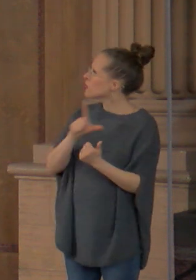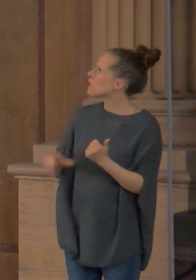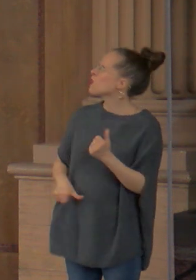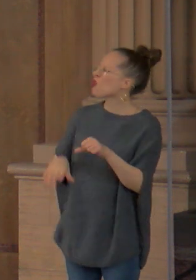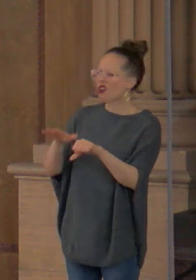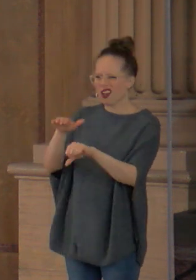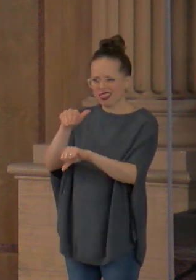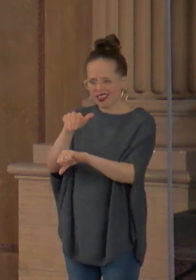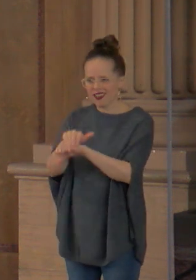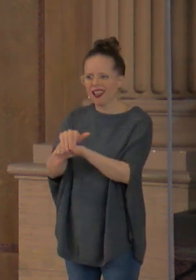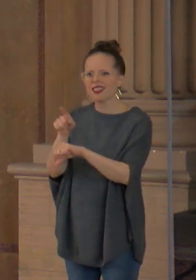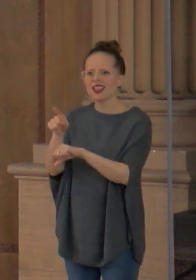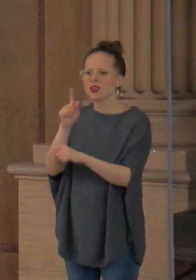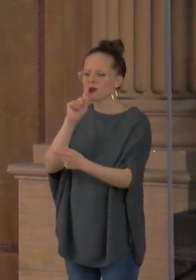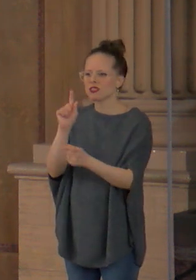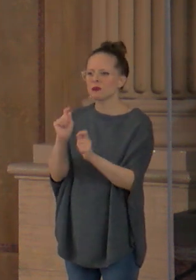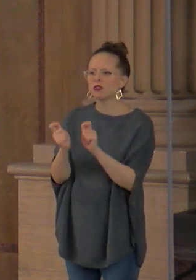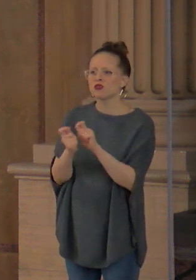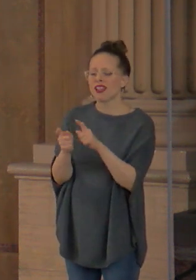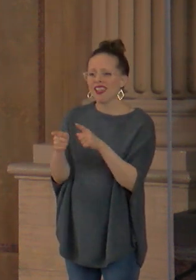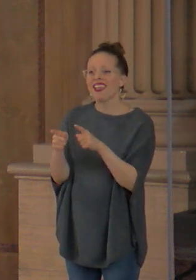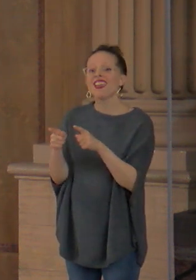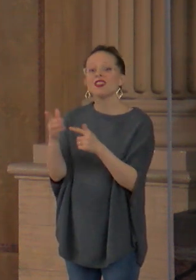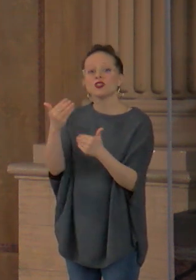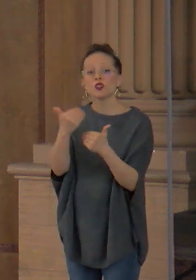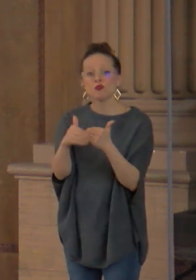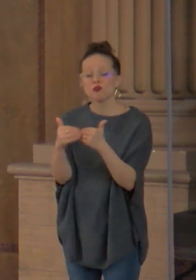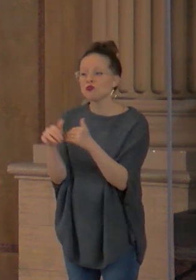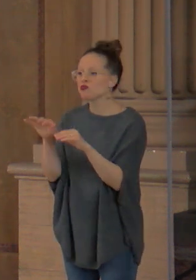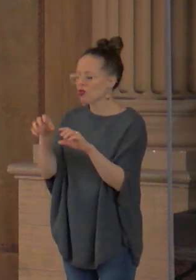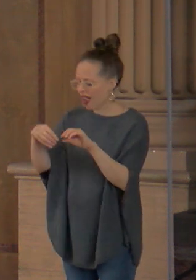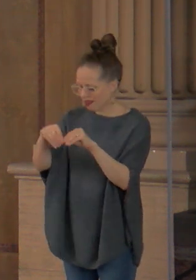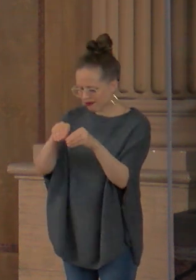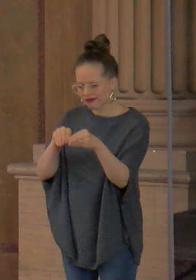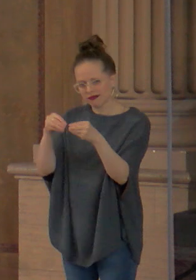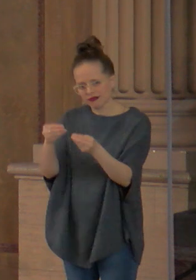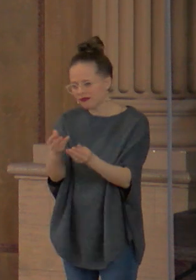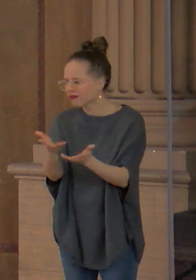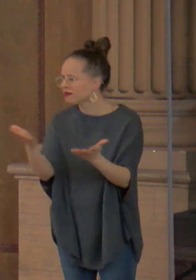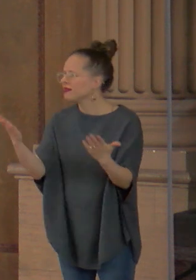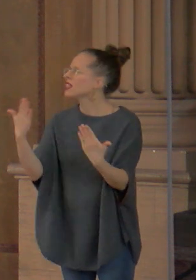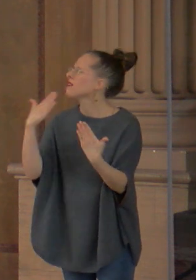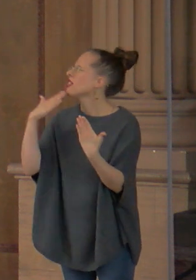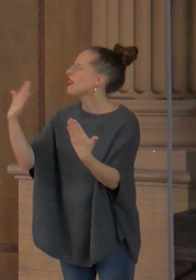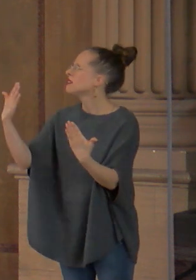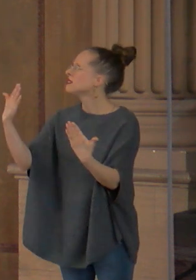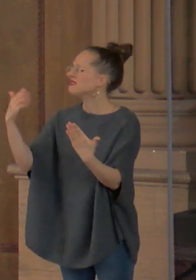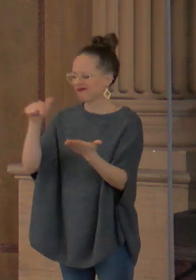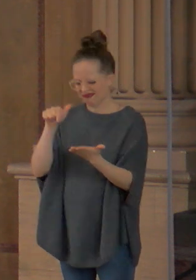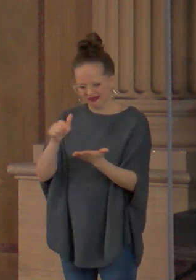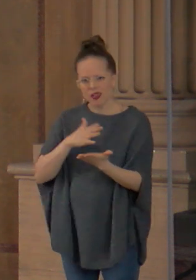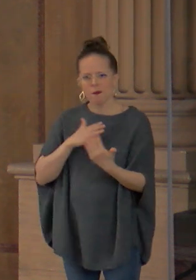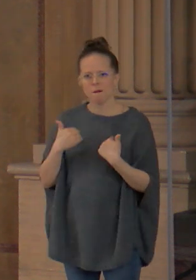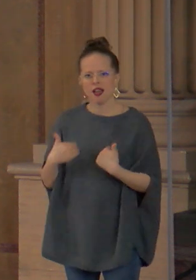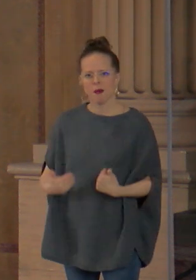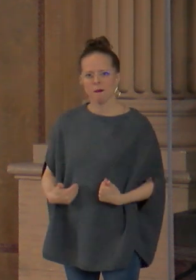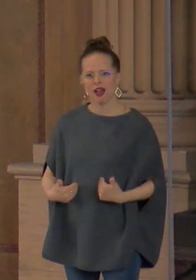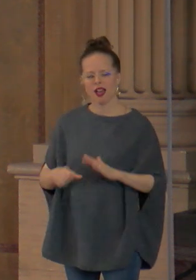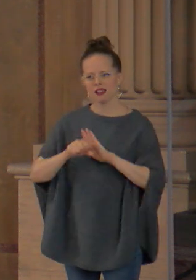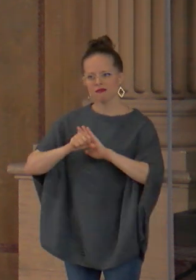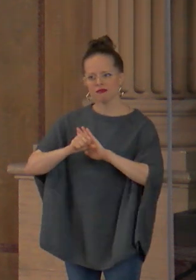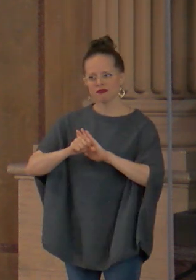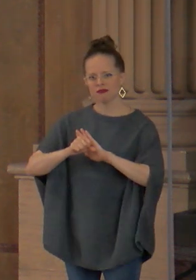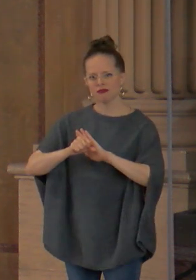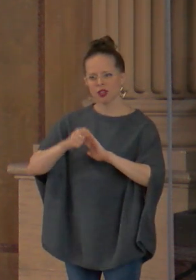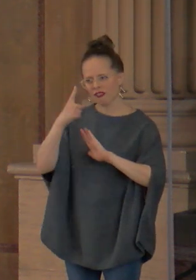betrayed took bread. And when he had given thanks, he broke it. And he said, this is my body which is for you. Do